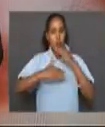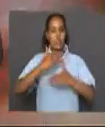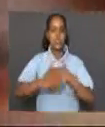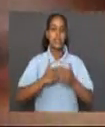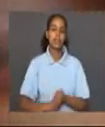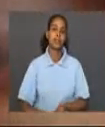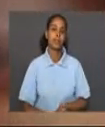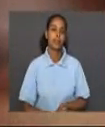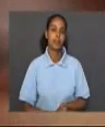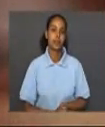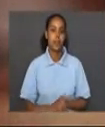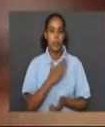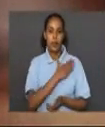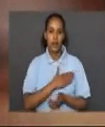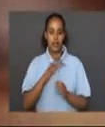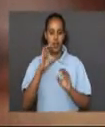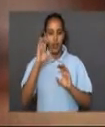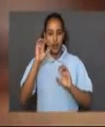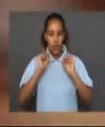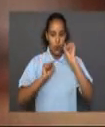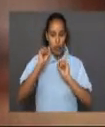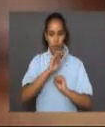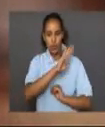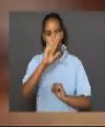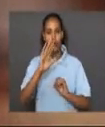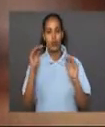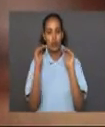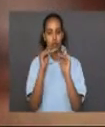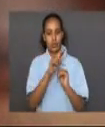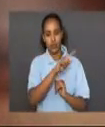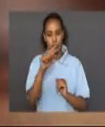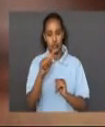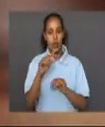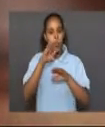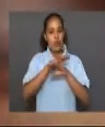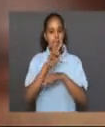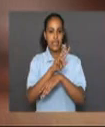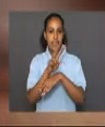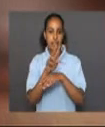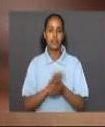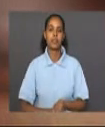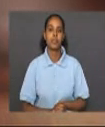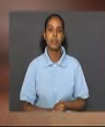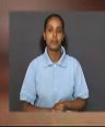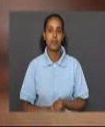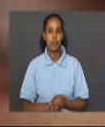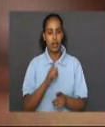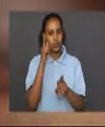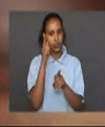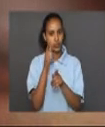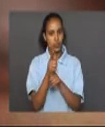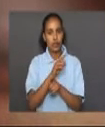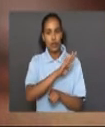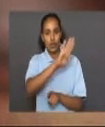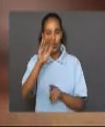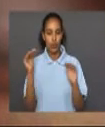process? Please compare your equations to those on the screen. Make sure that